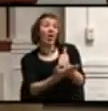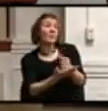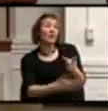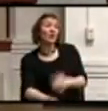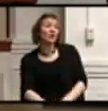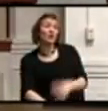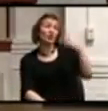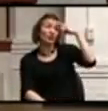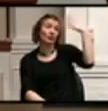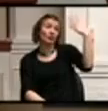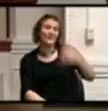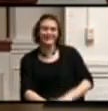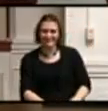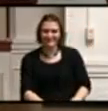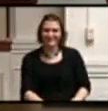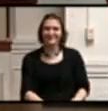Is